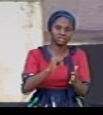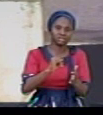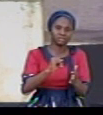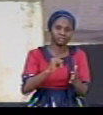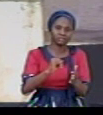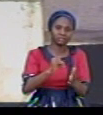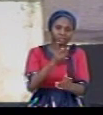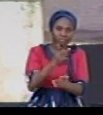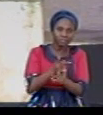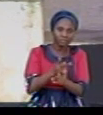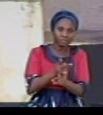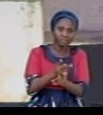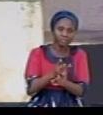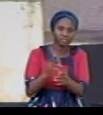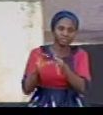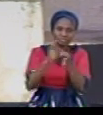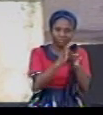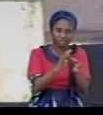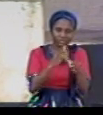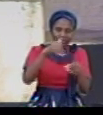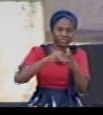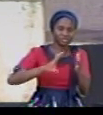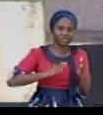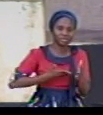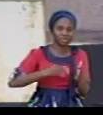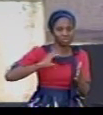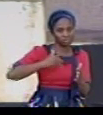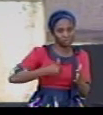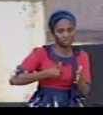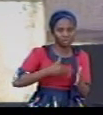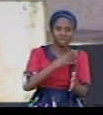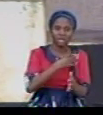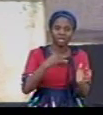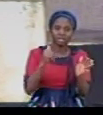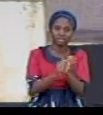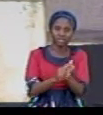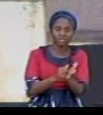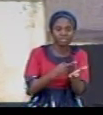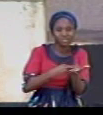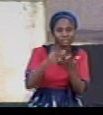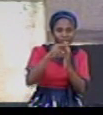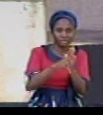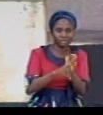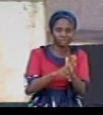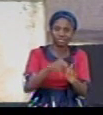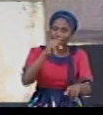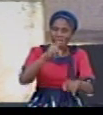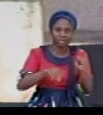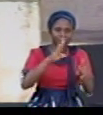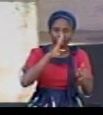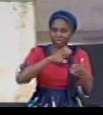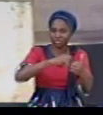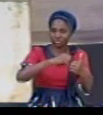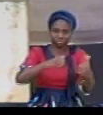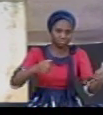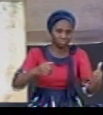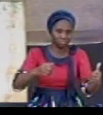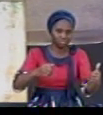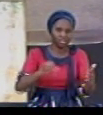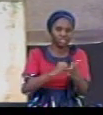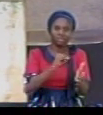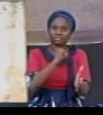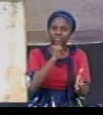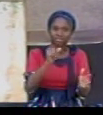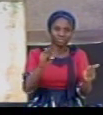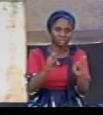embedded in our soul. And that righteousness is not detachable. It's not like whitewash on